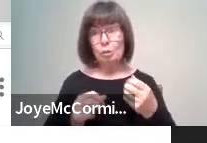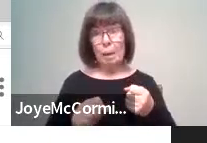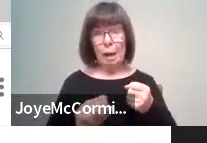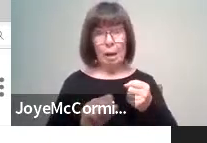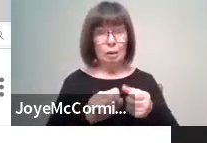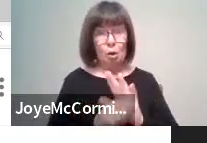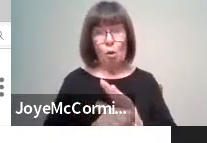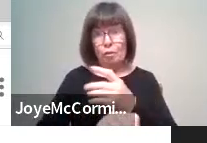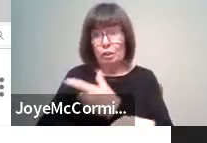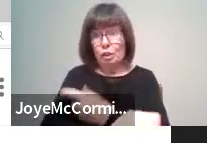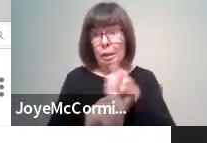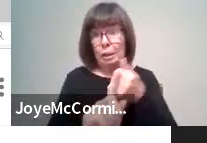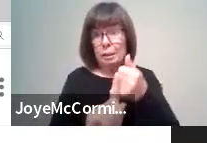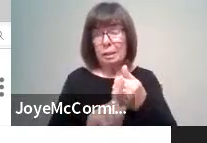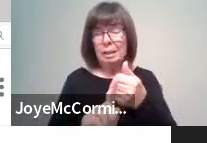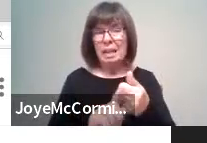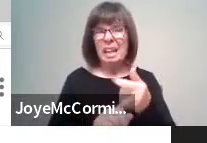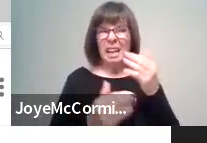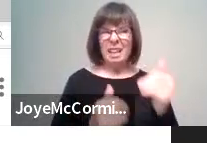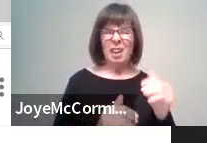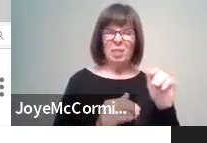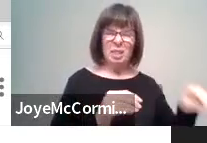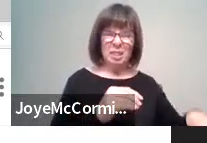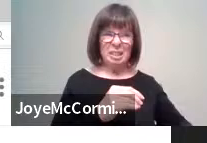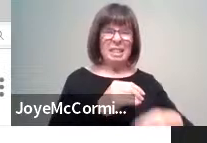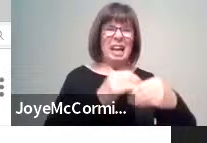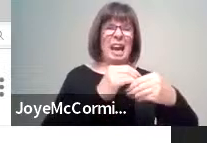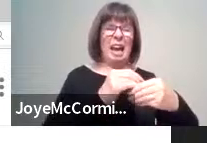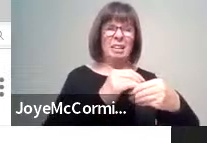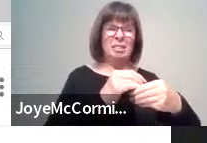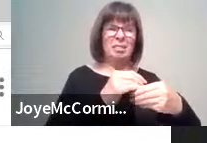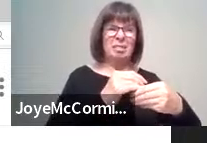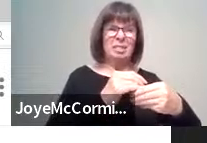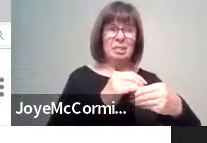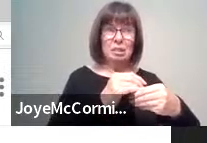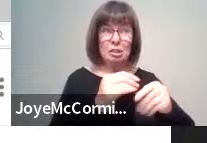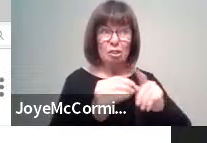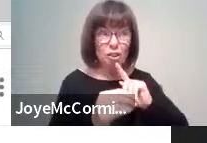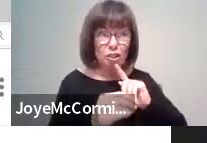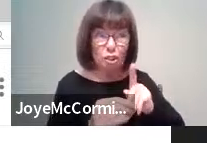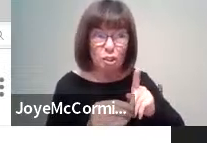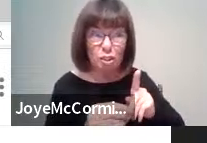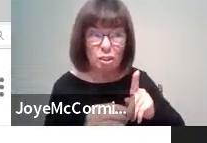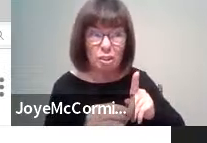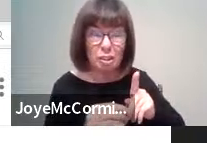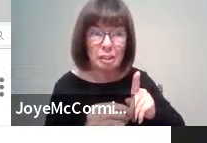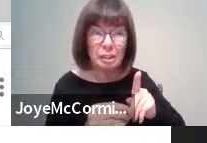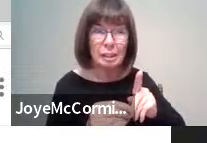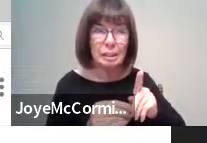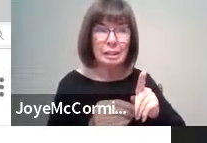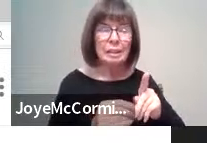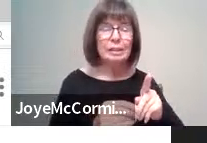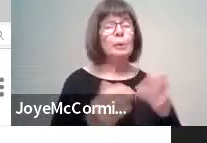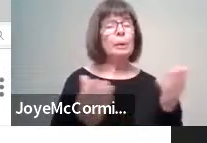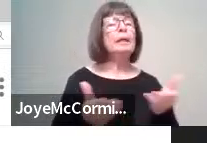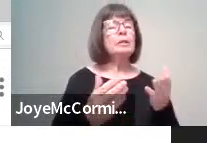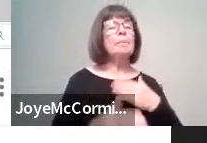that this has put an extra level of, are you sure? Now here comes my big